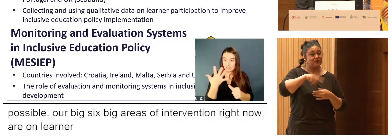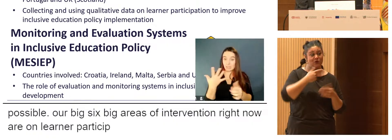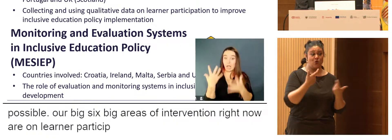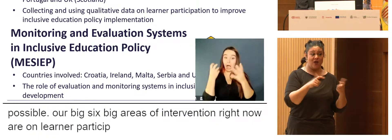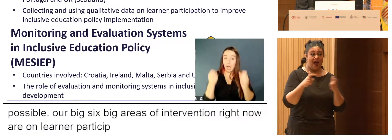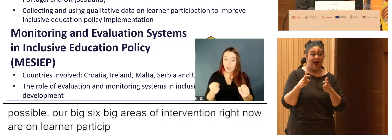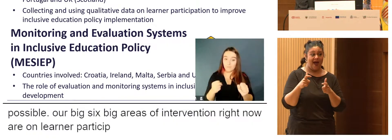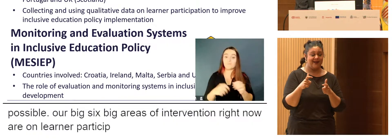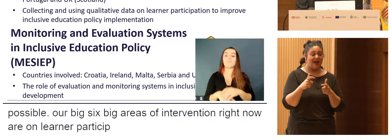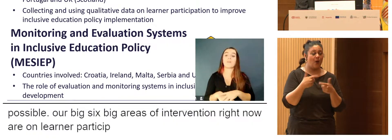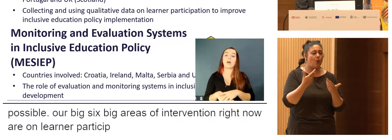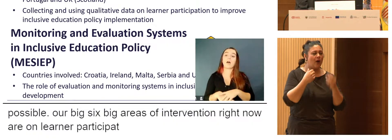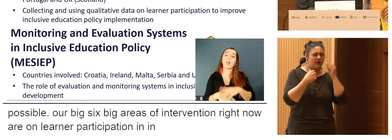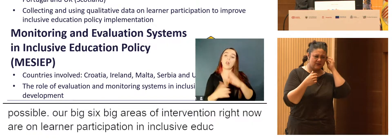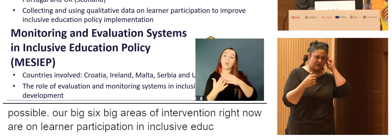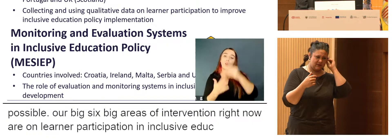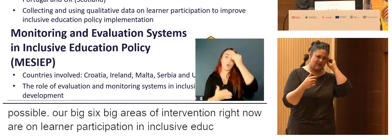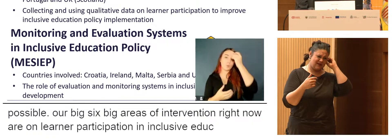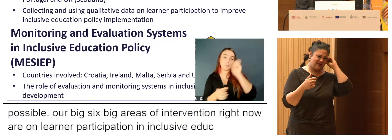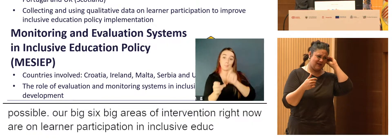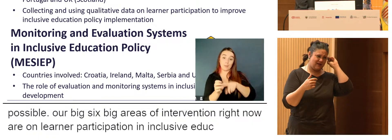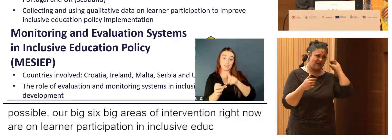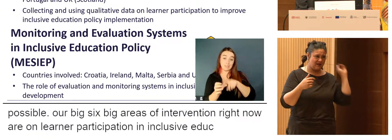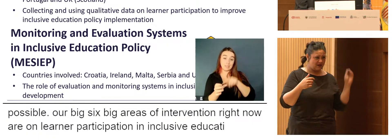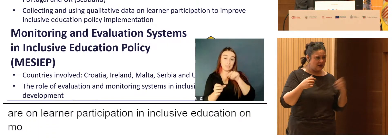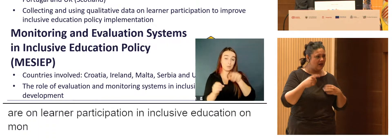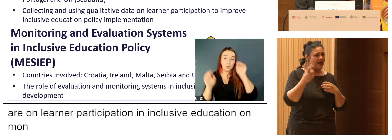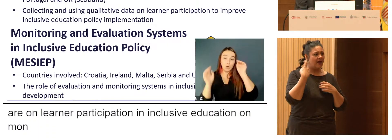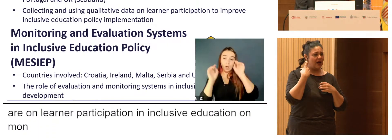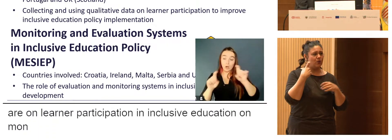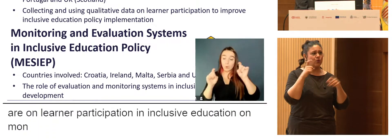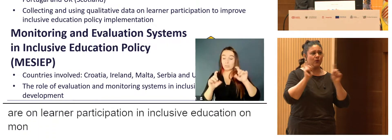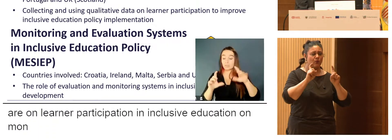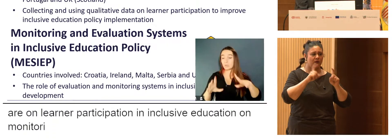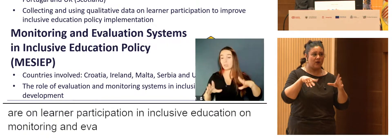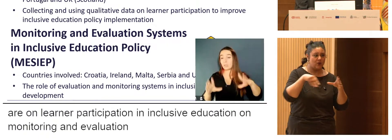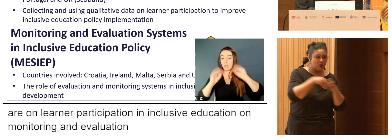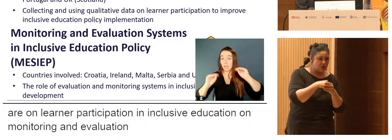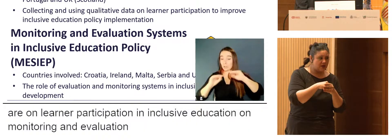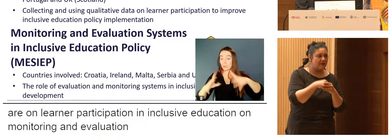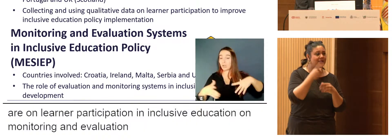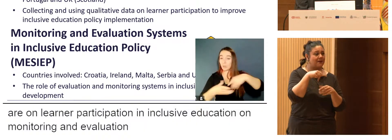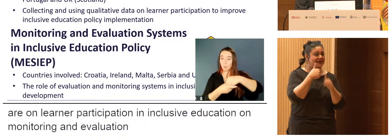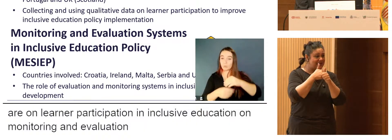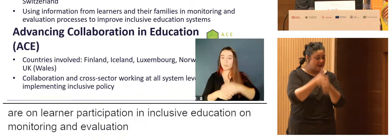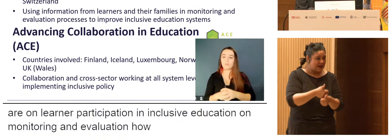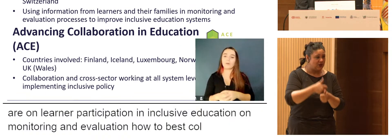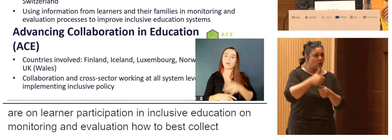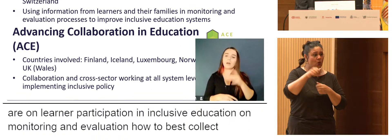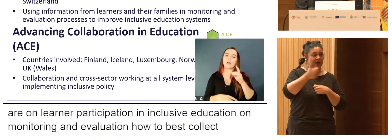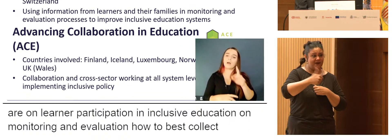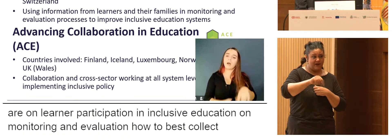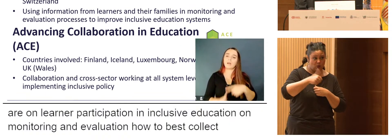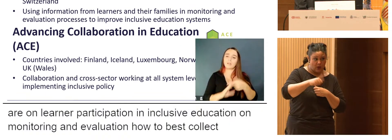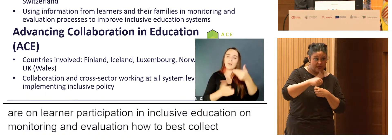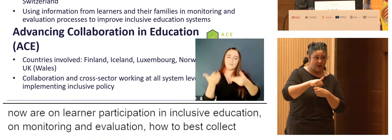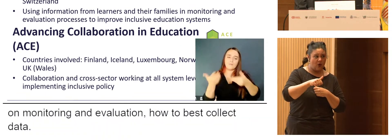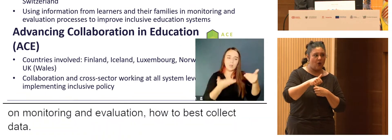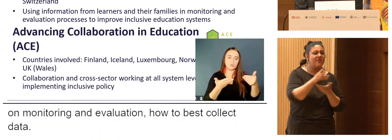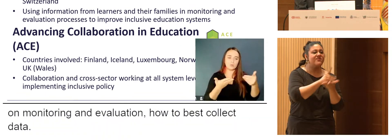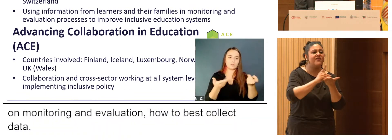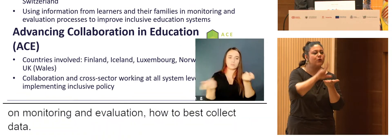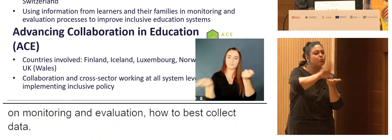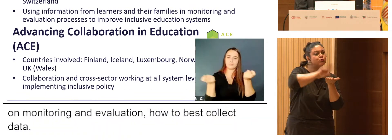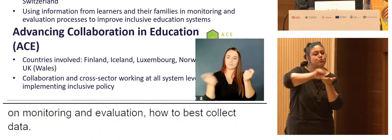in inclusive education, on monitoring and evaluation, how to best collect data, on